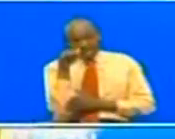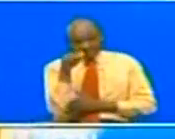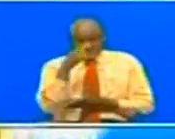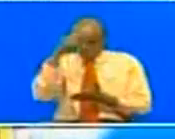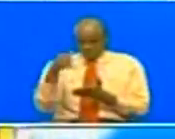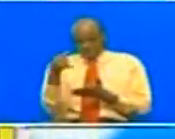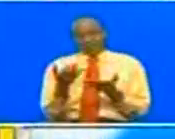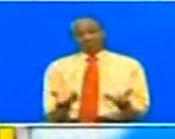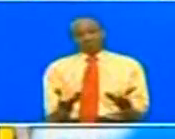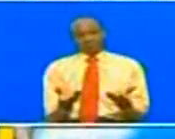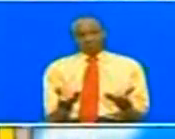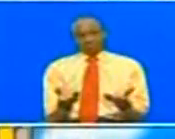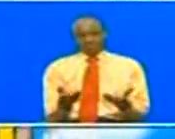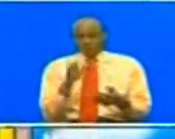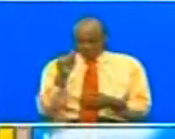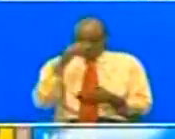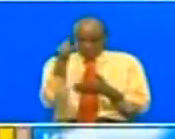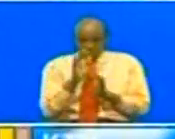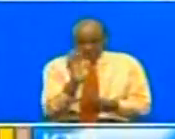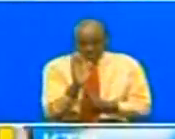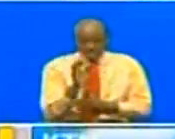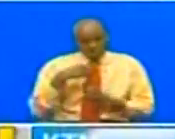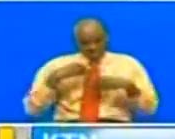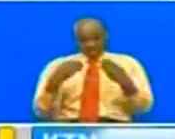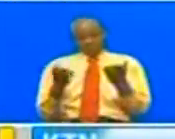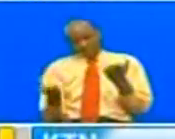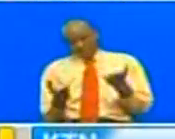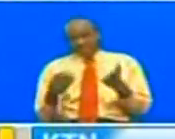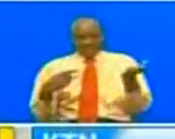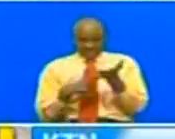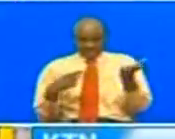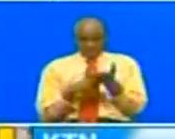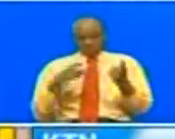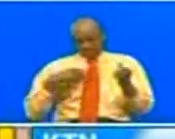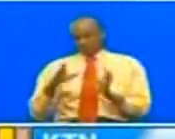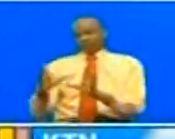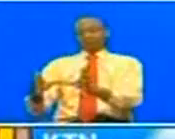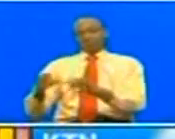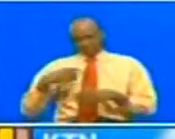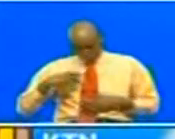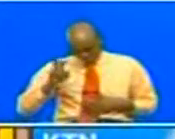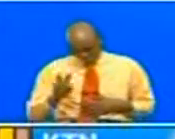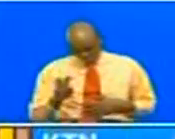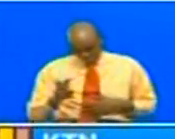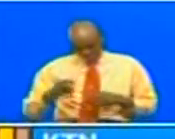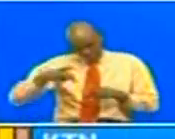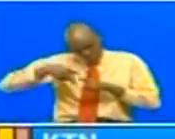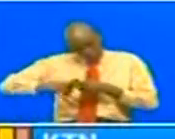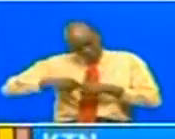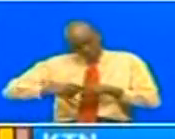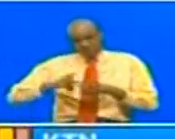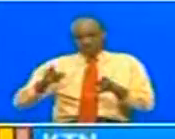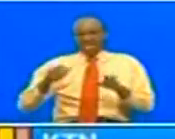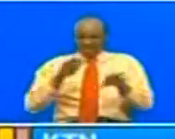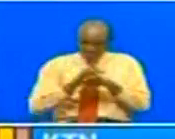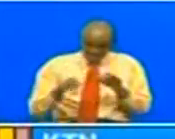drawings. Yeah? Now, from the drawings, we'll give it to a technical man who will now fabricate the